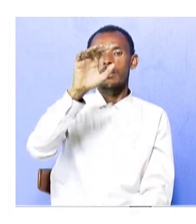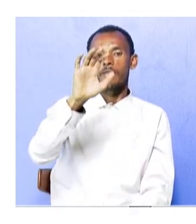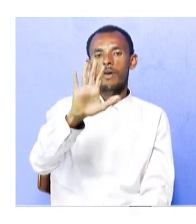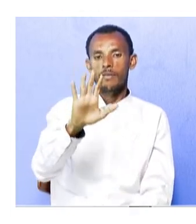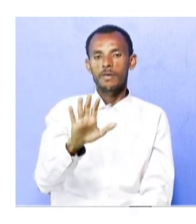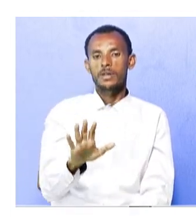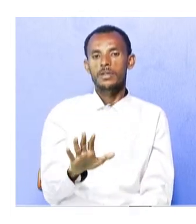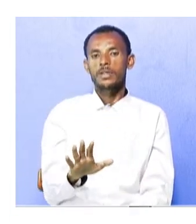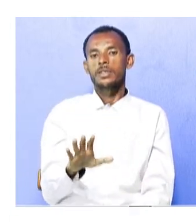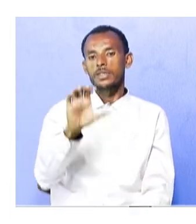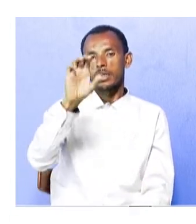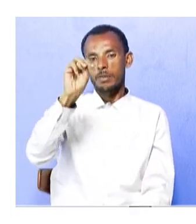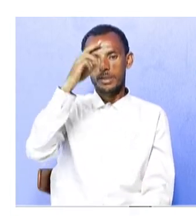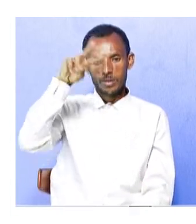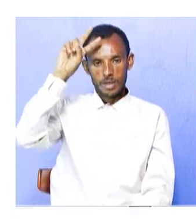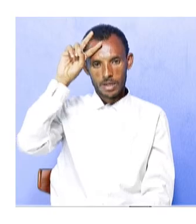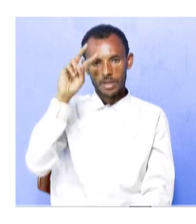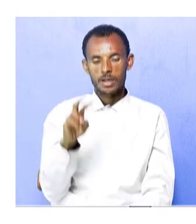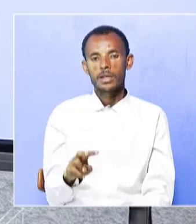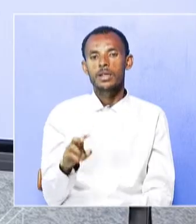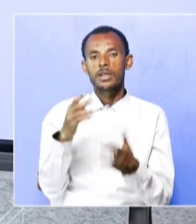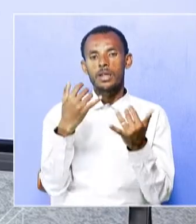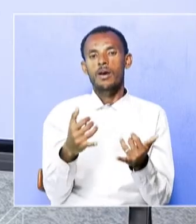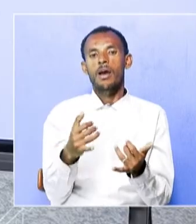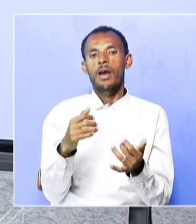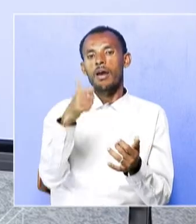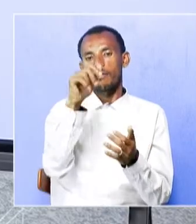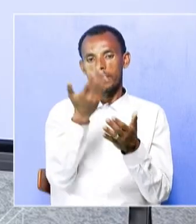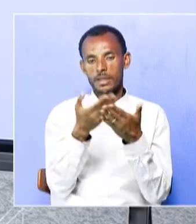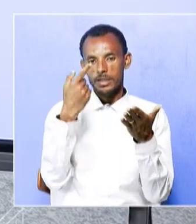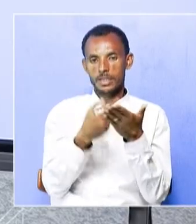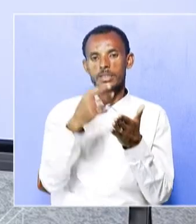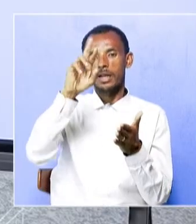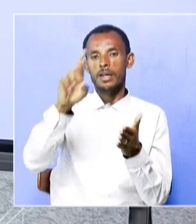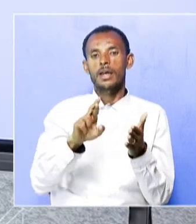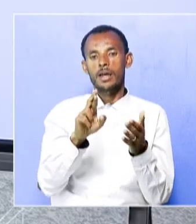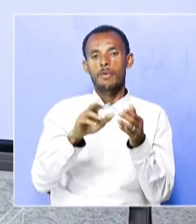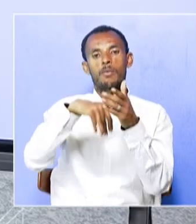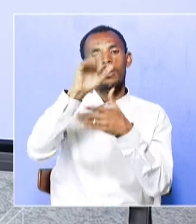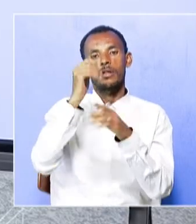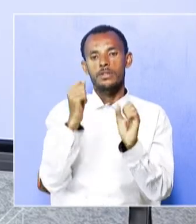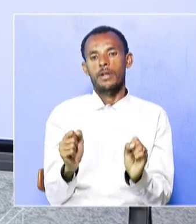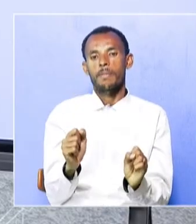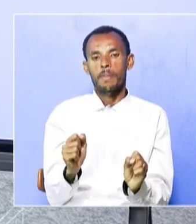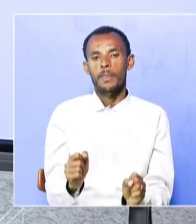25 centimeter square. Now everything from this radical can be taken out, right?